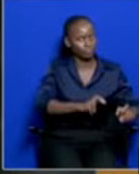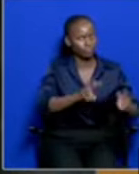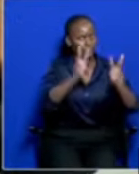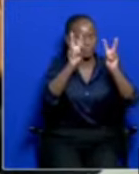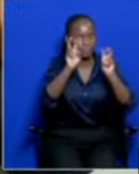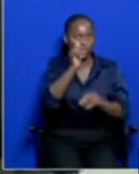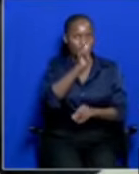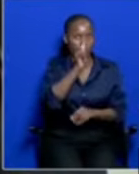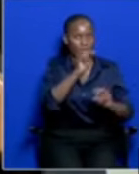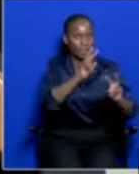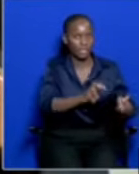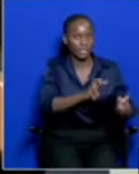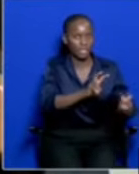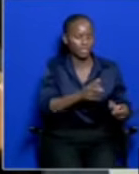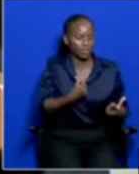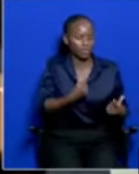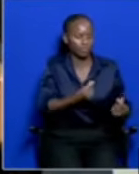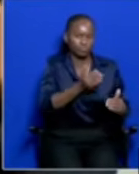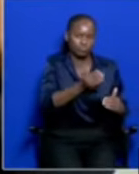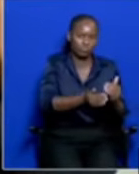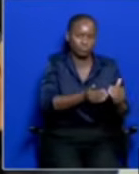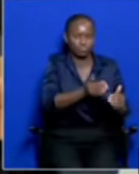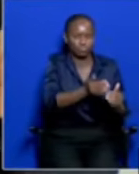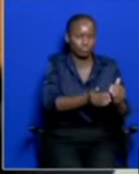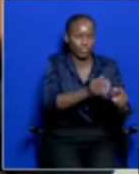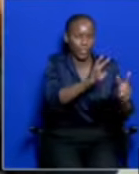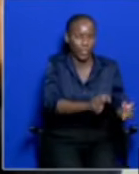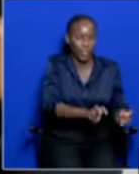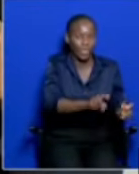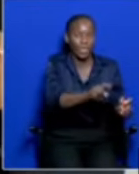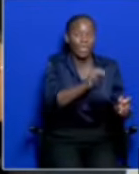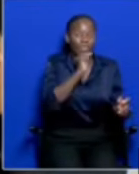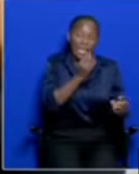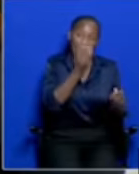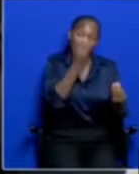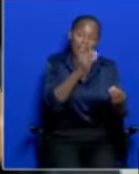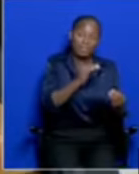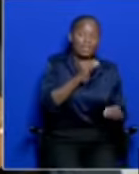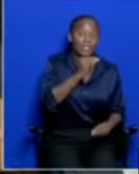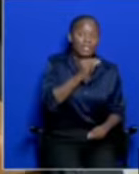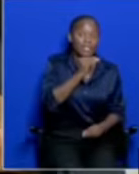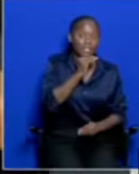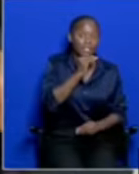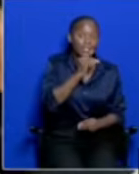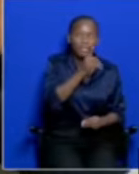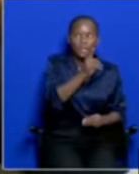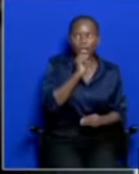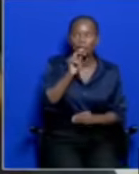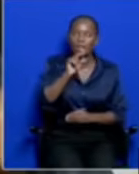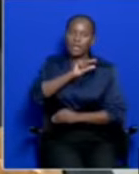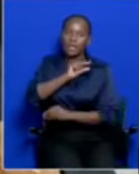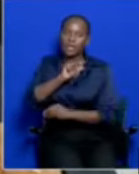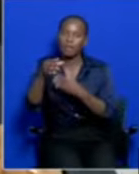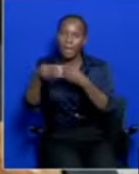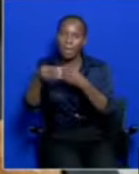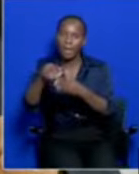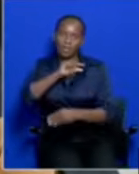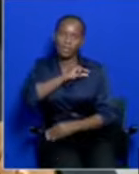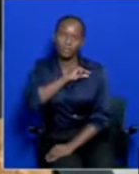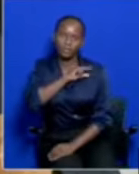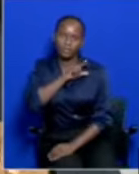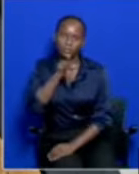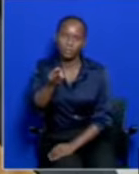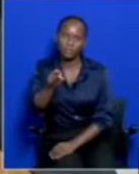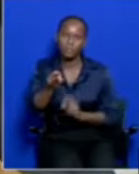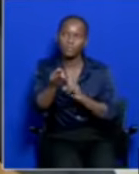until the member is found guilty. Those are the successes that they will have departmentally,